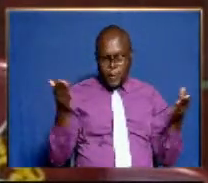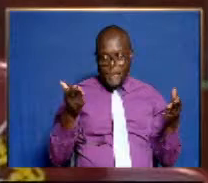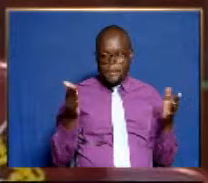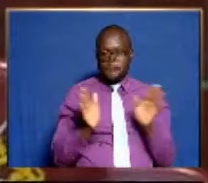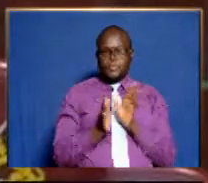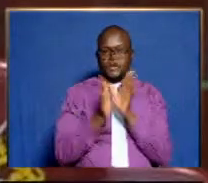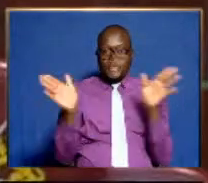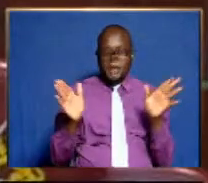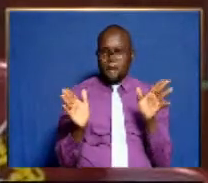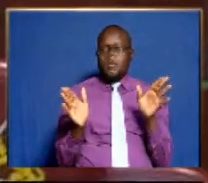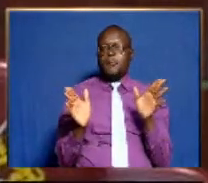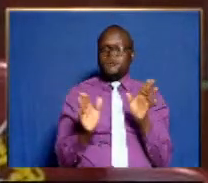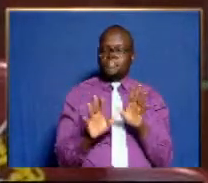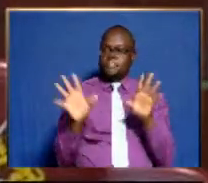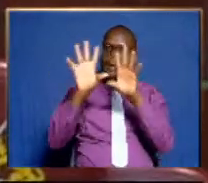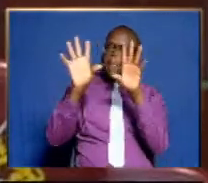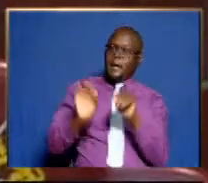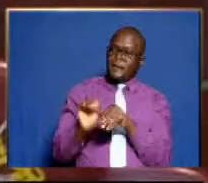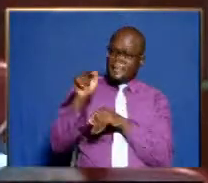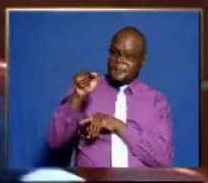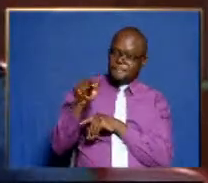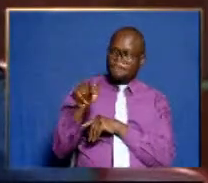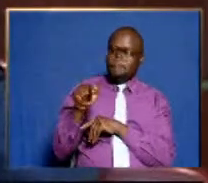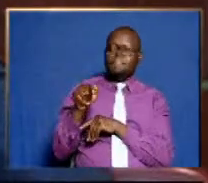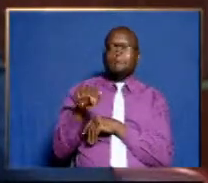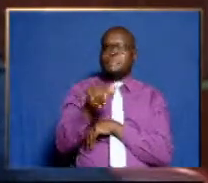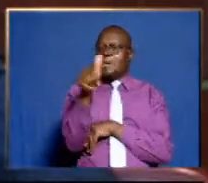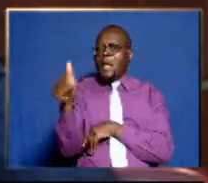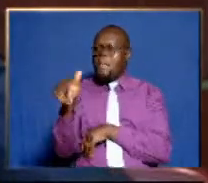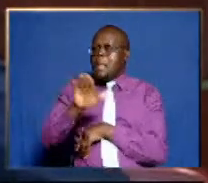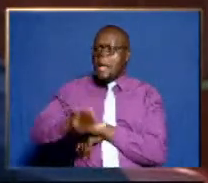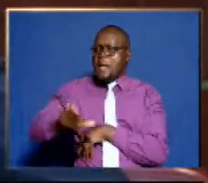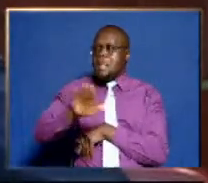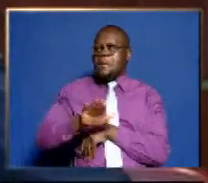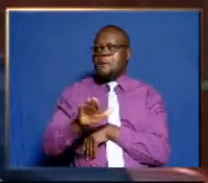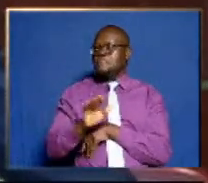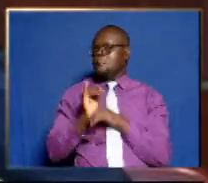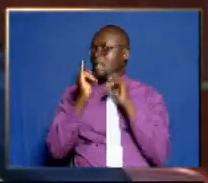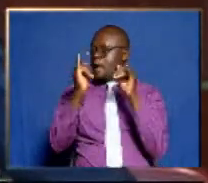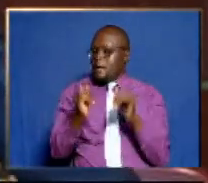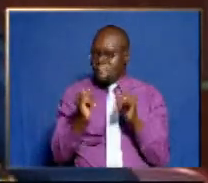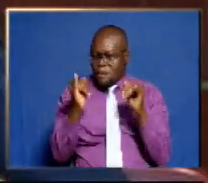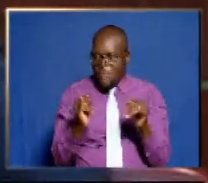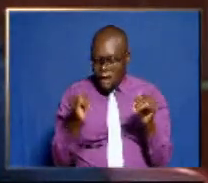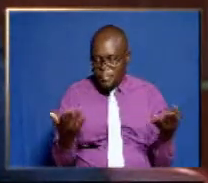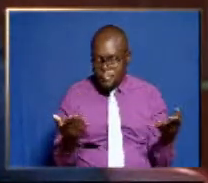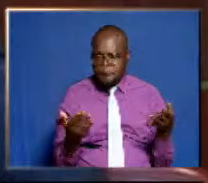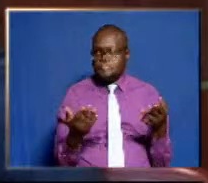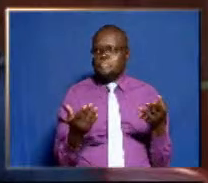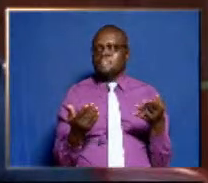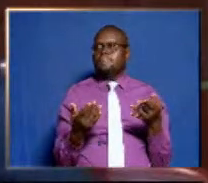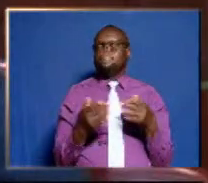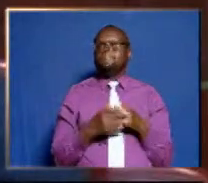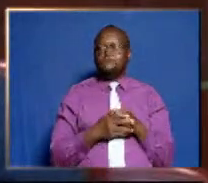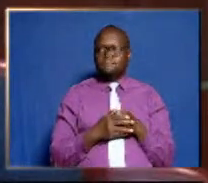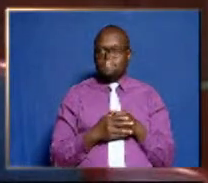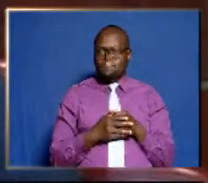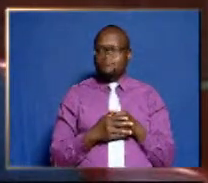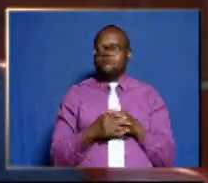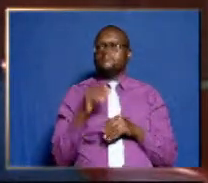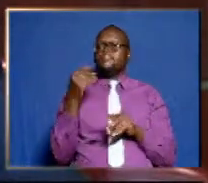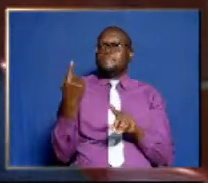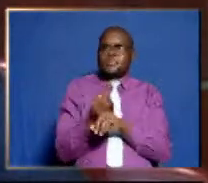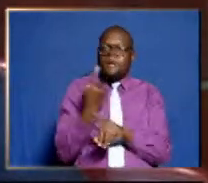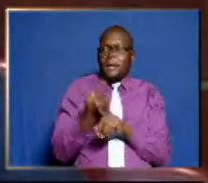general overview of the budget, and I will leave the individual allocation of these various